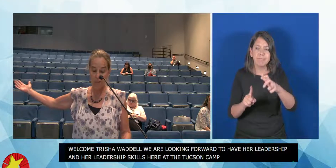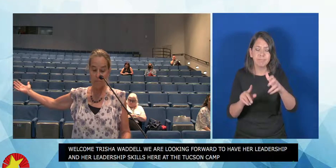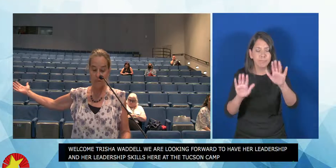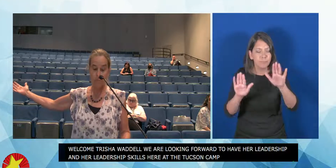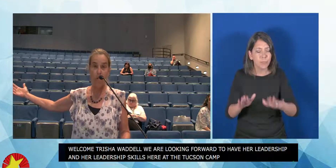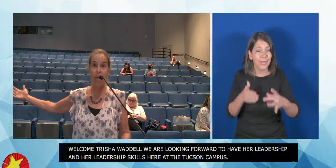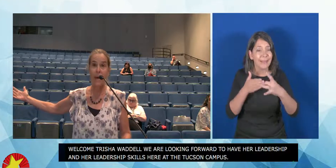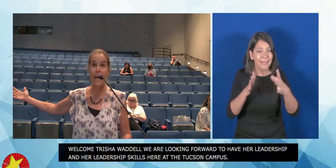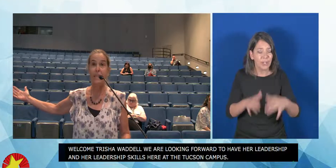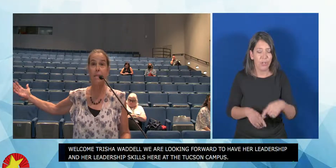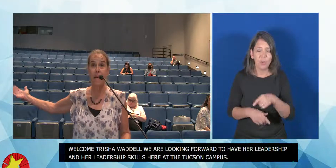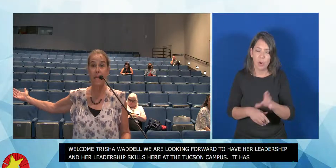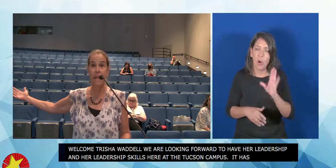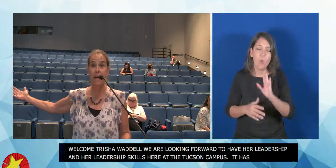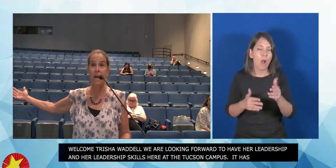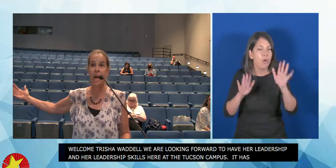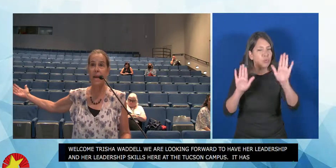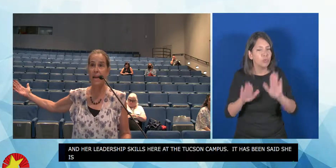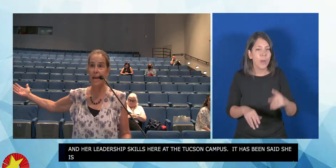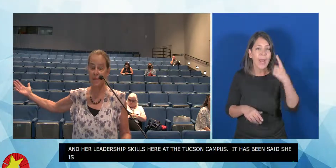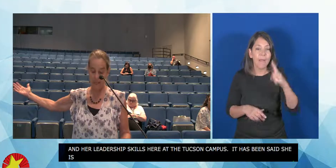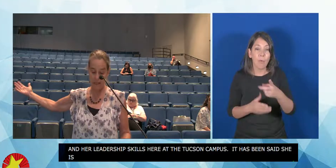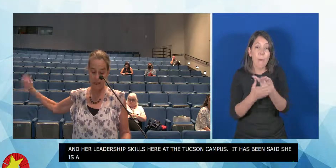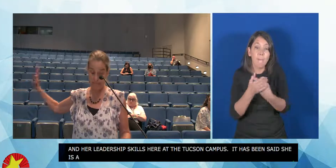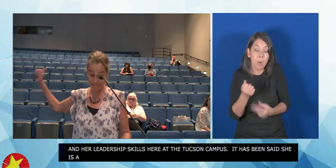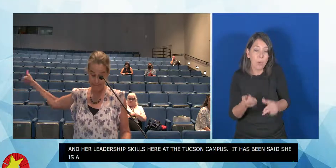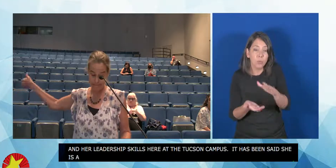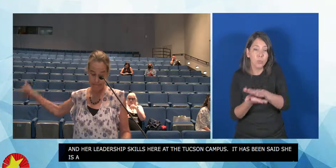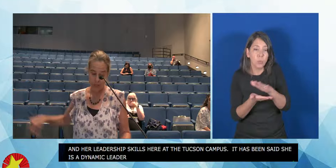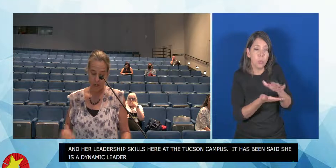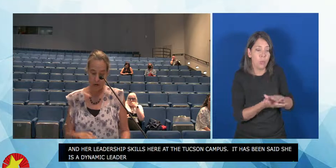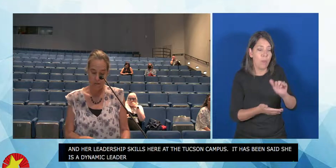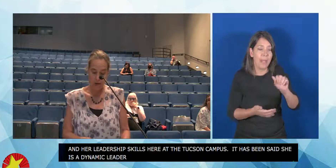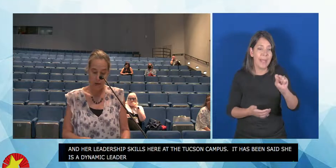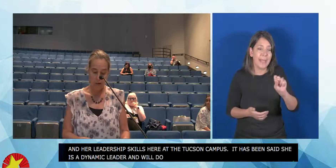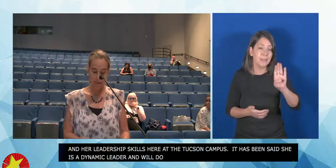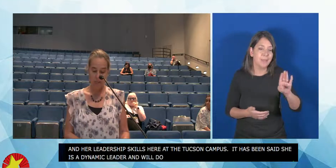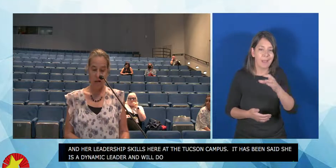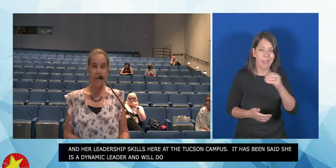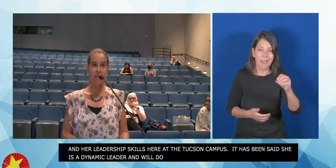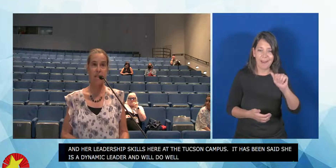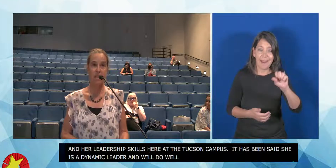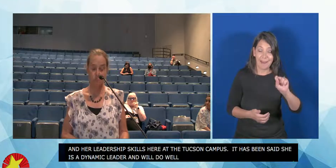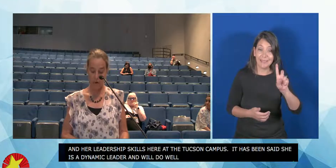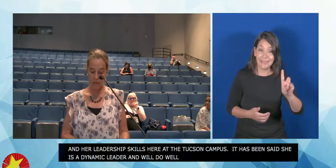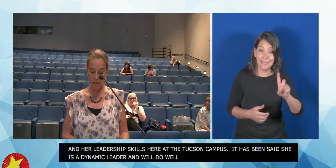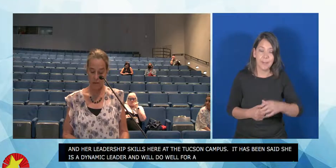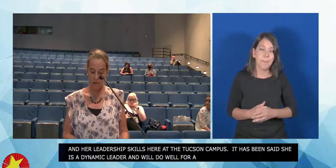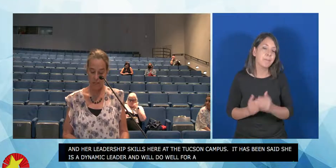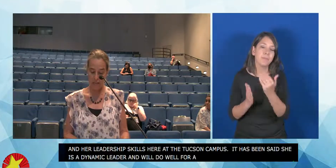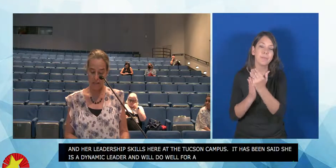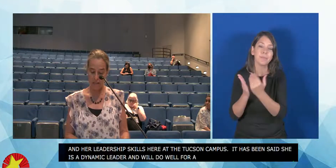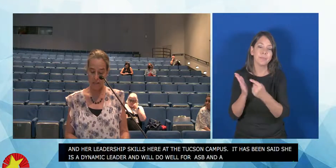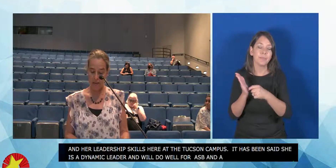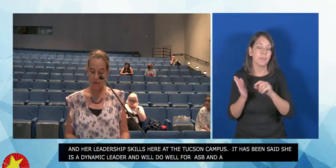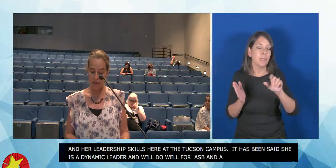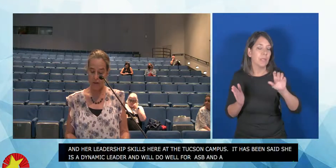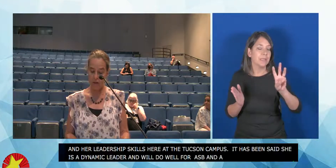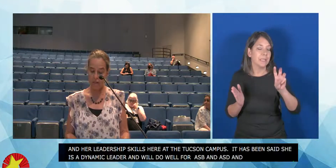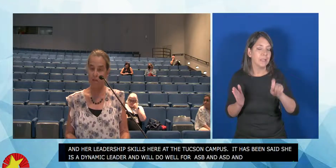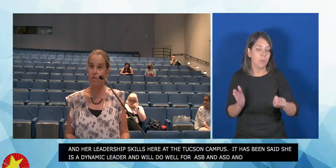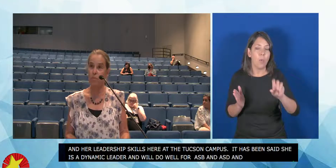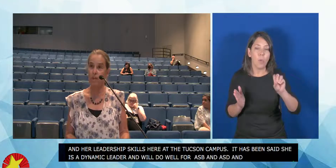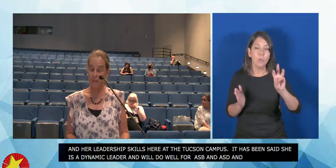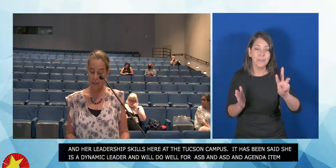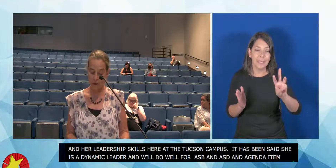well as principal for ASB and ASD. Agenda item 6.06, the salary